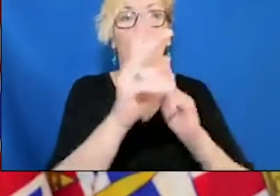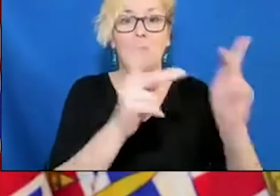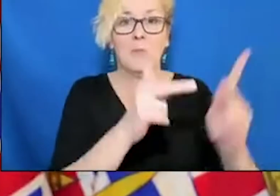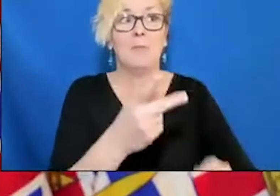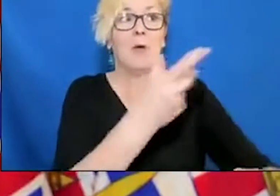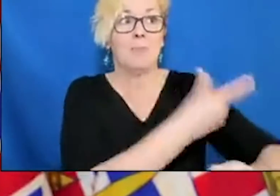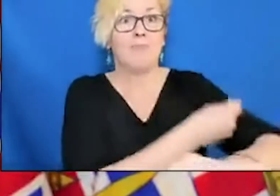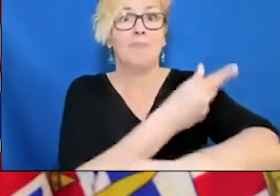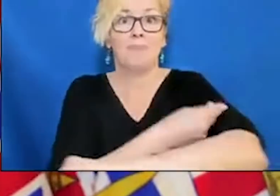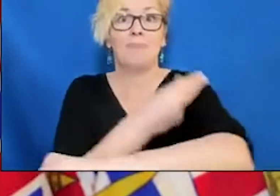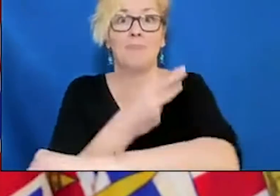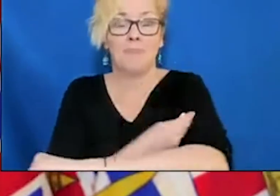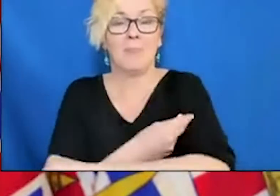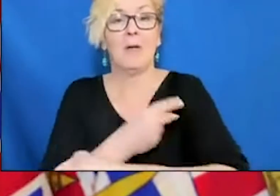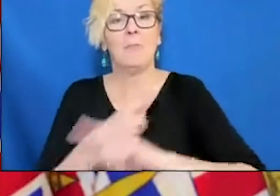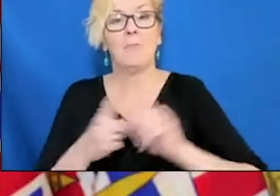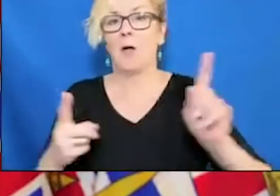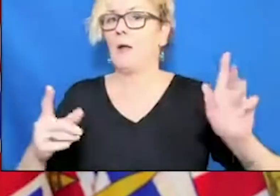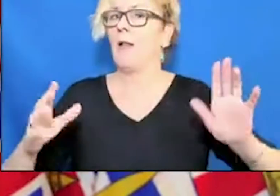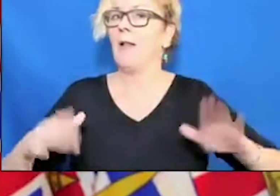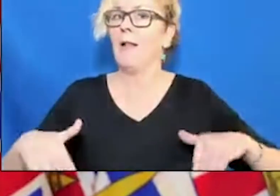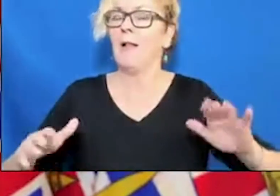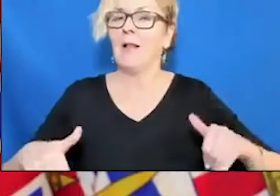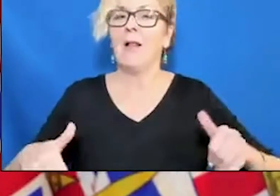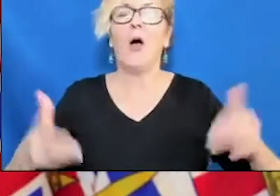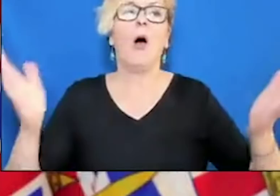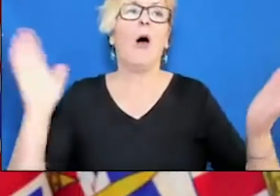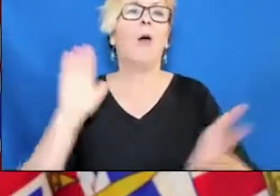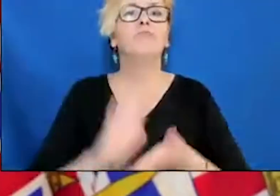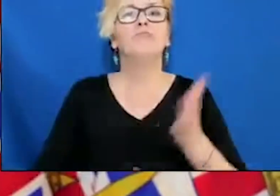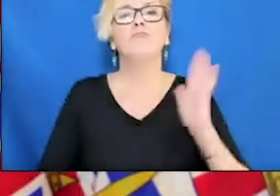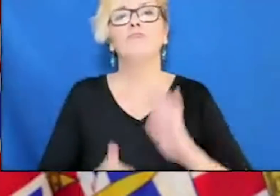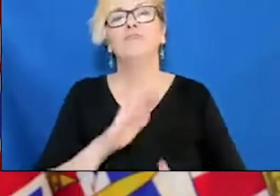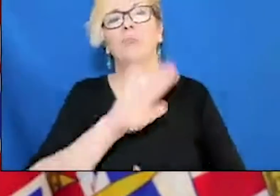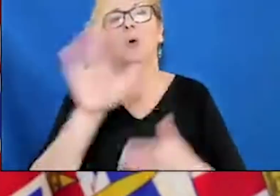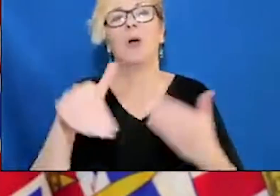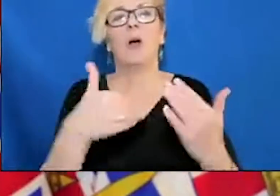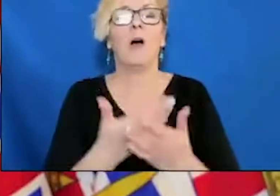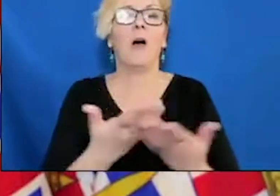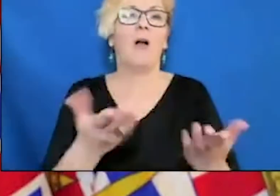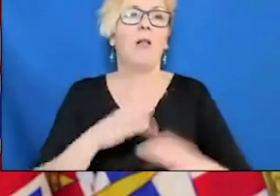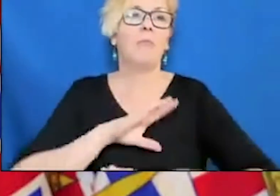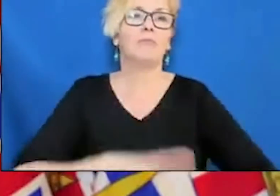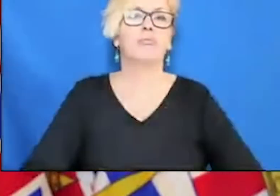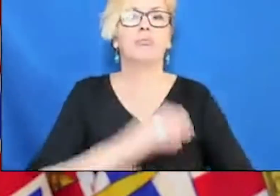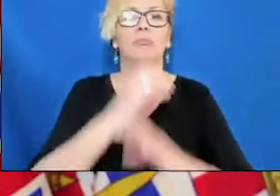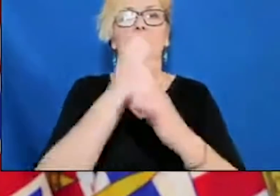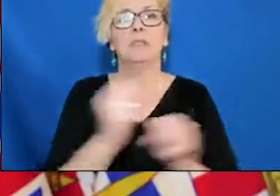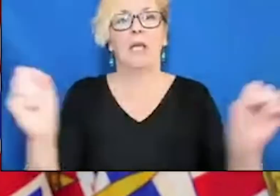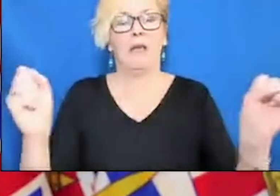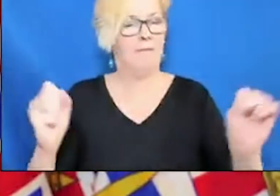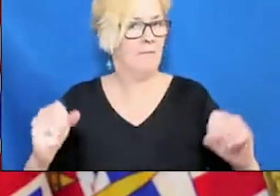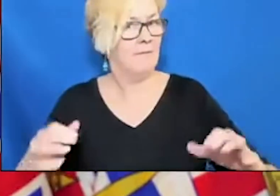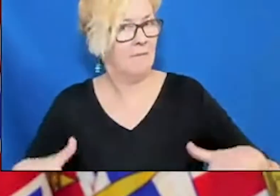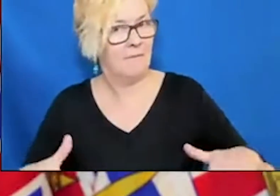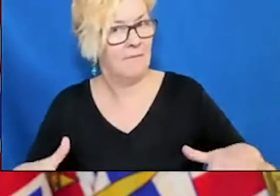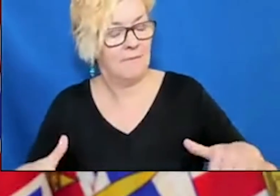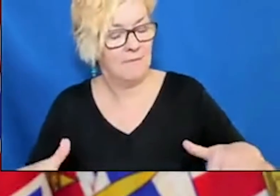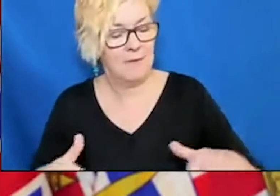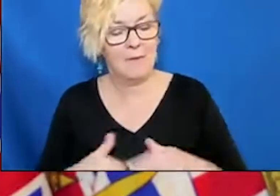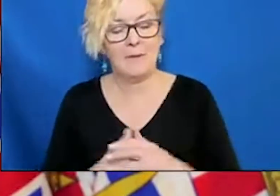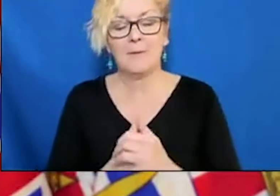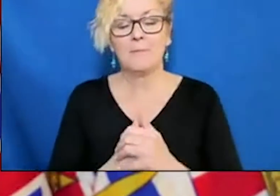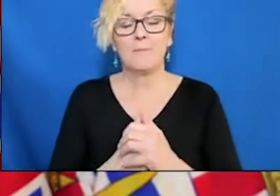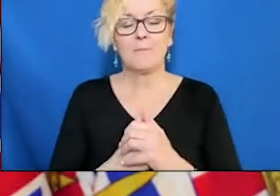protection to keep us all safe. In particular, we've seen this increase being focused in the Lower